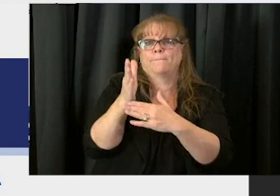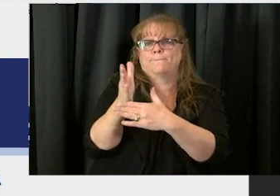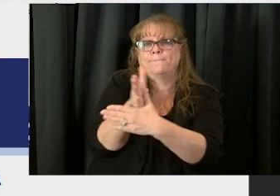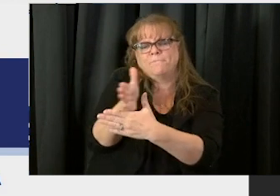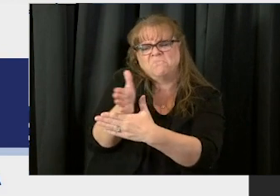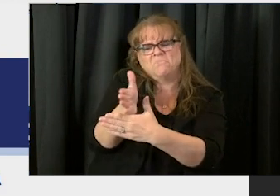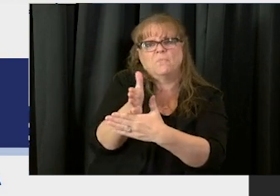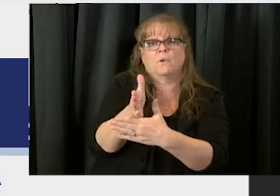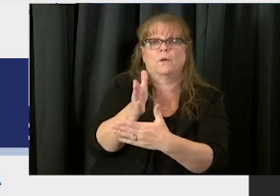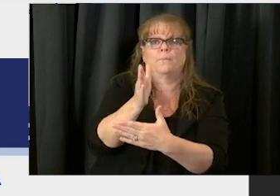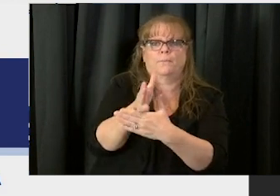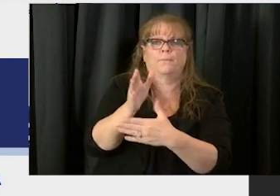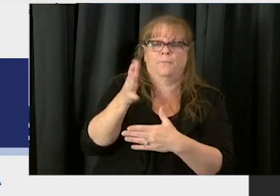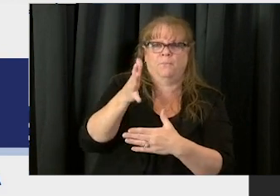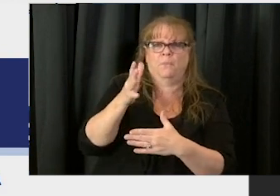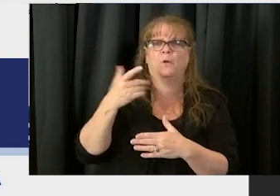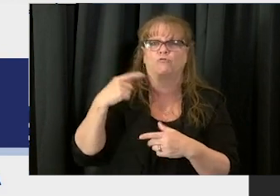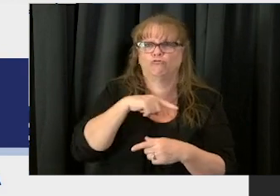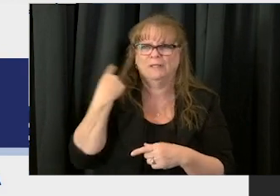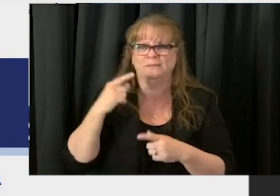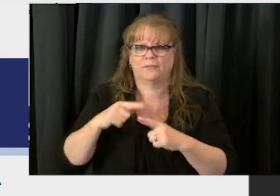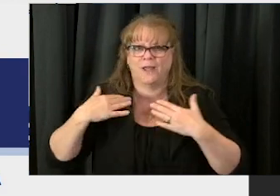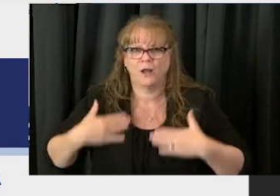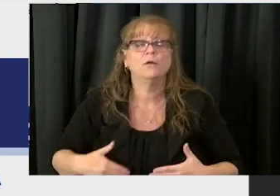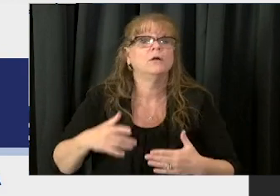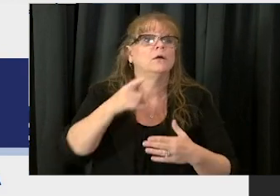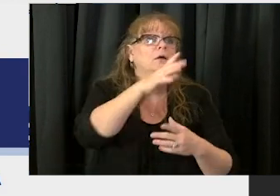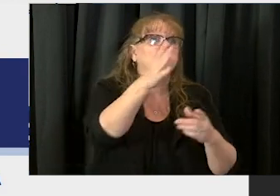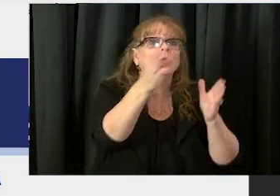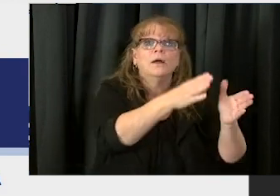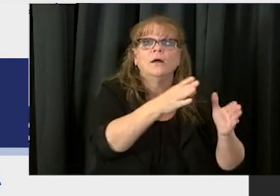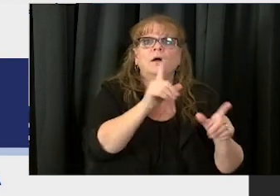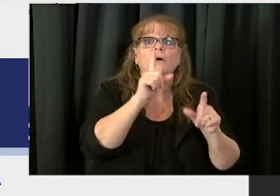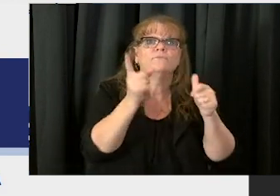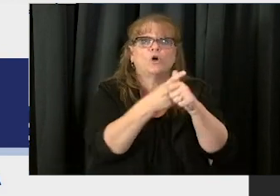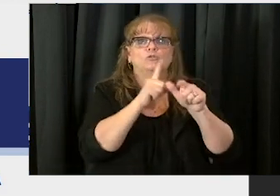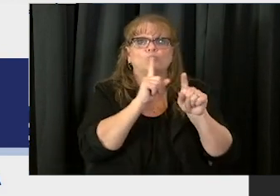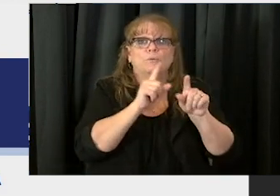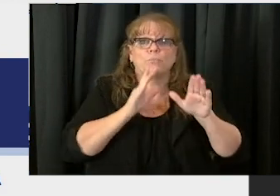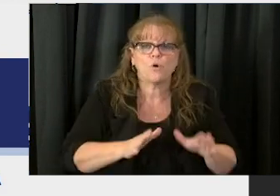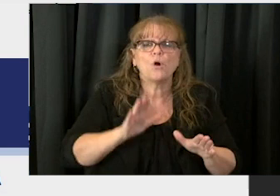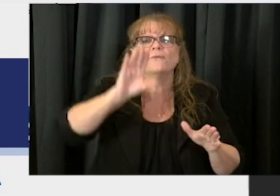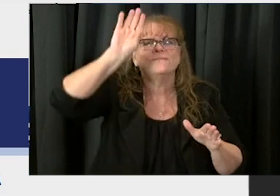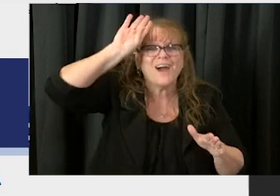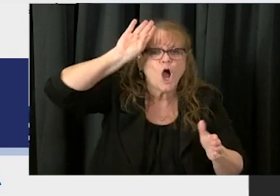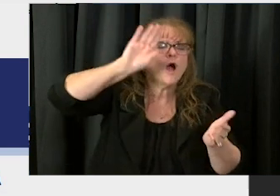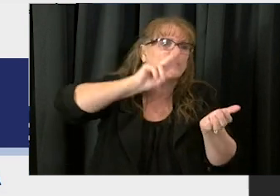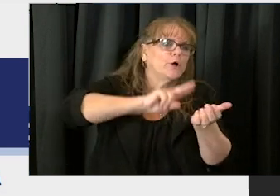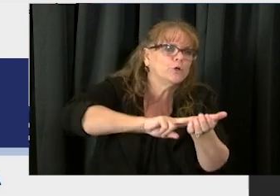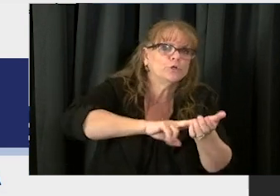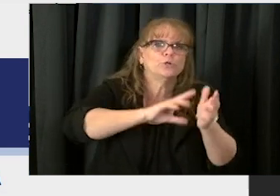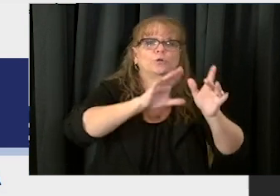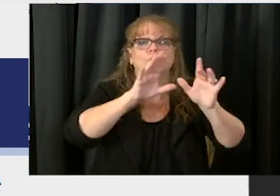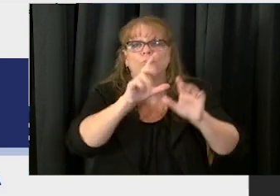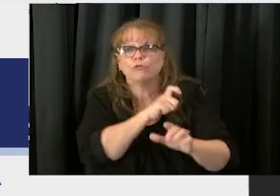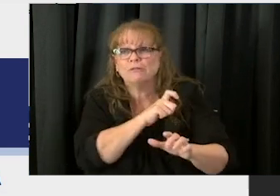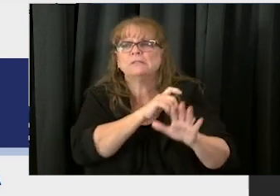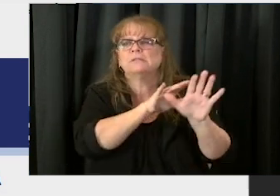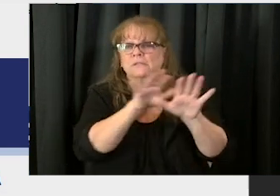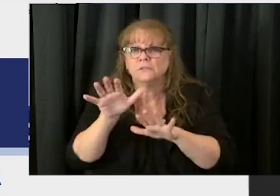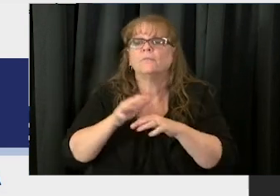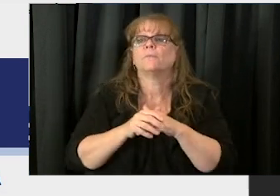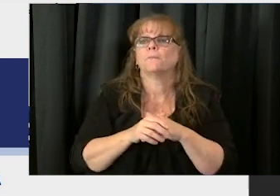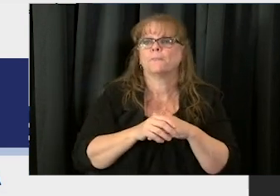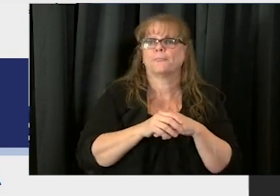the end of the week. Residents of long-term care facilities are also in phase 1, and we are continuing to press